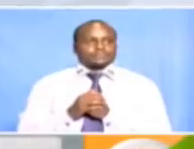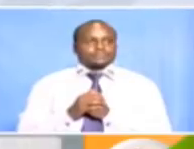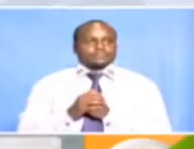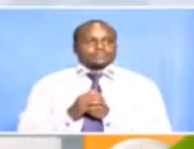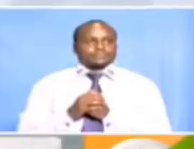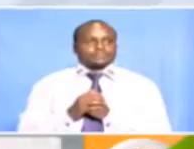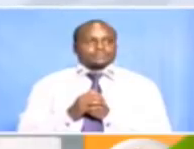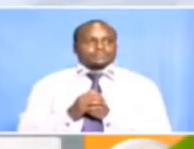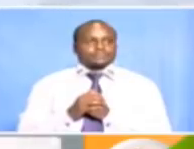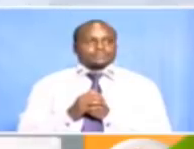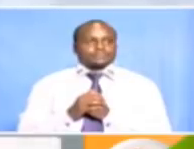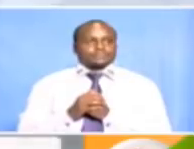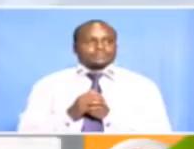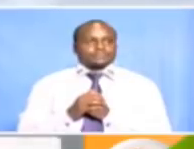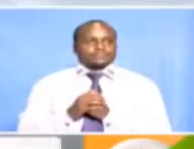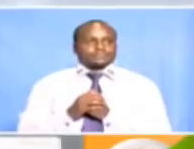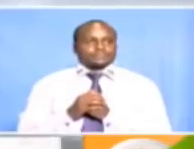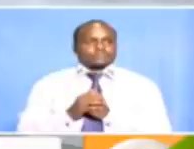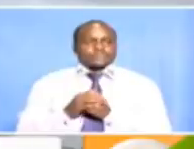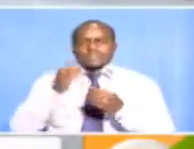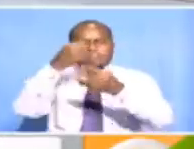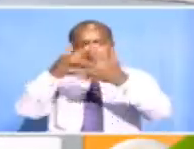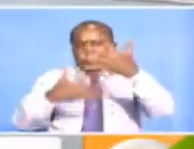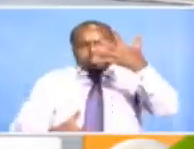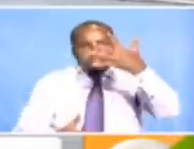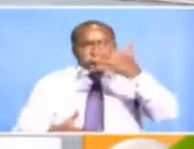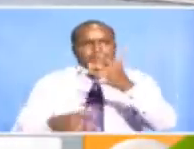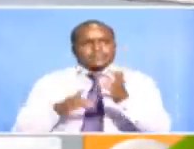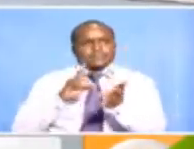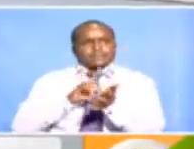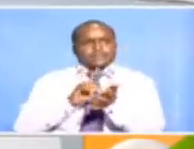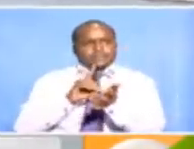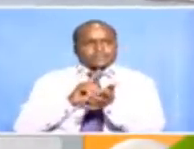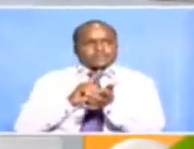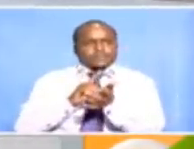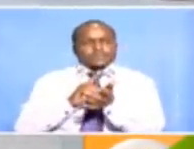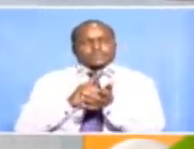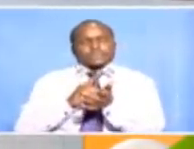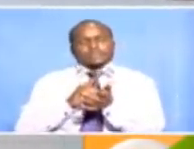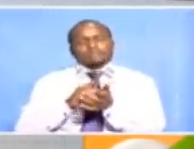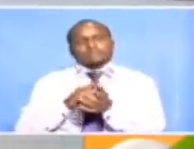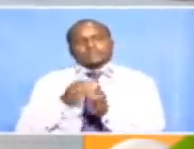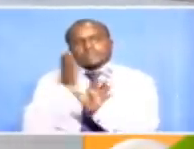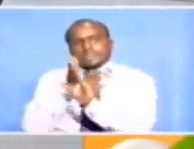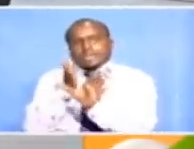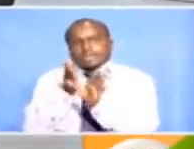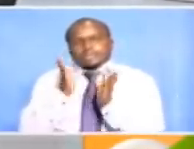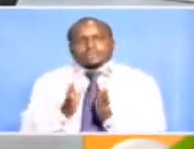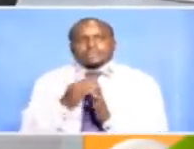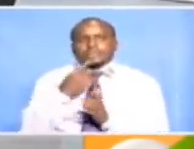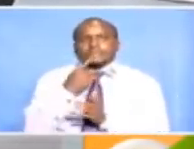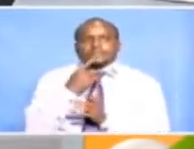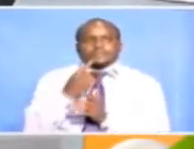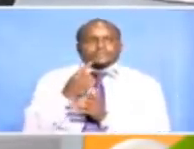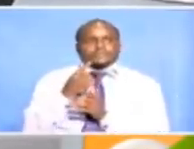All right. There's so many, too thick and too fast. Dr. Njoki, she's a psychiatrist, says,